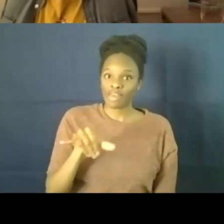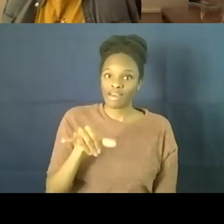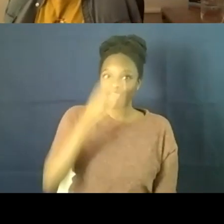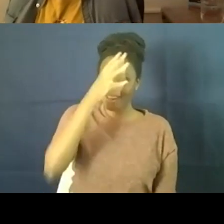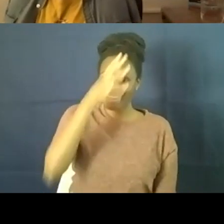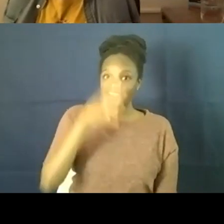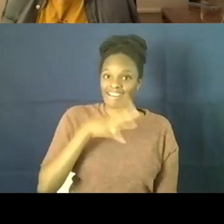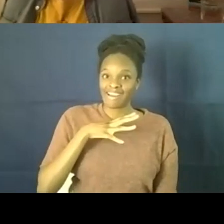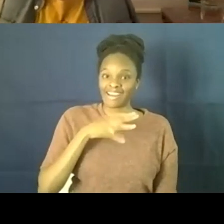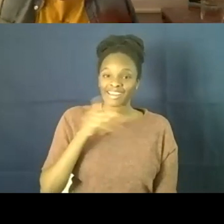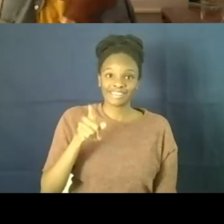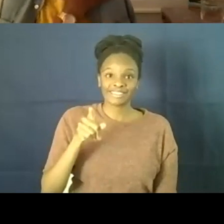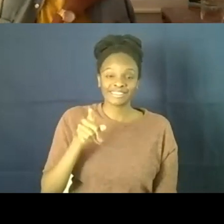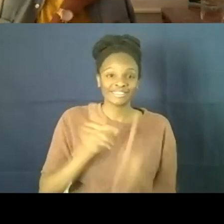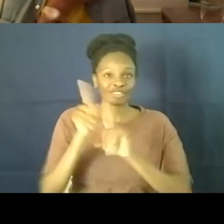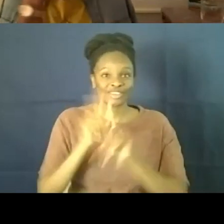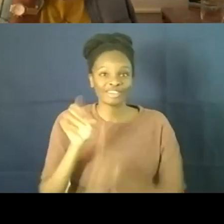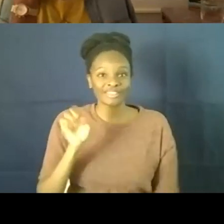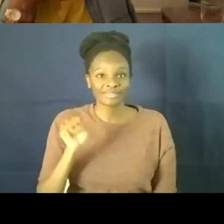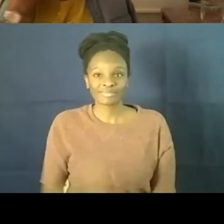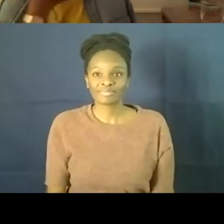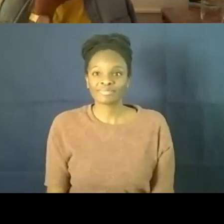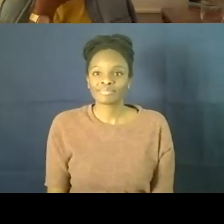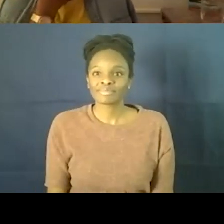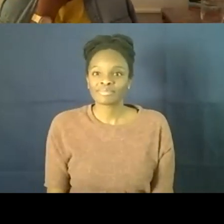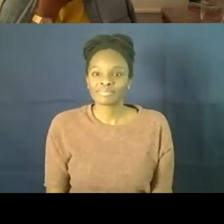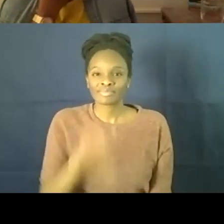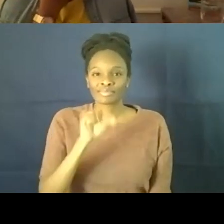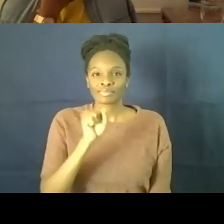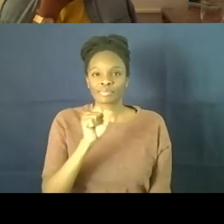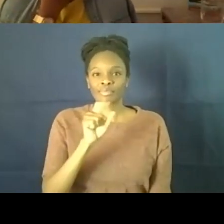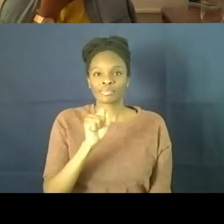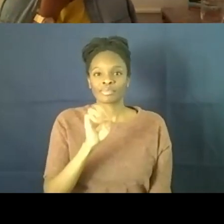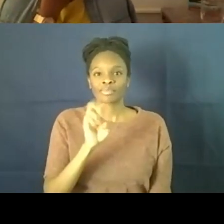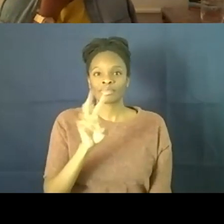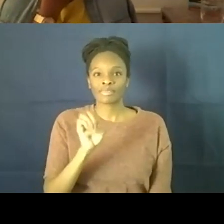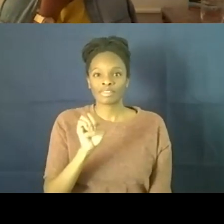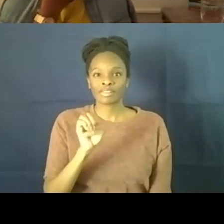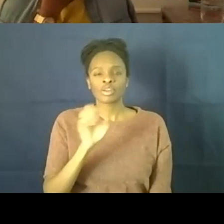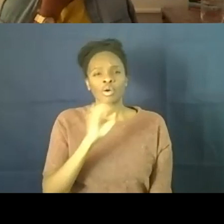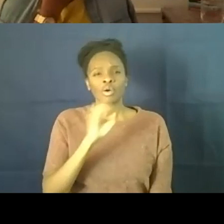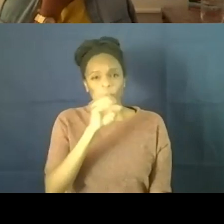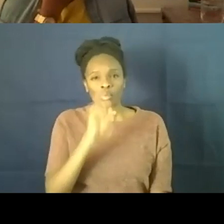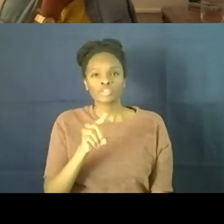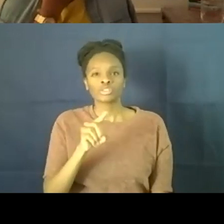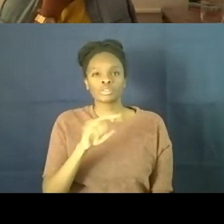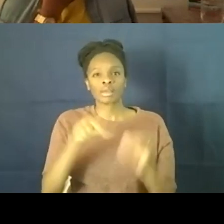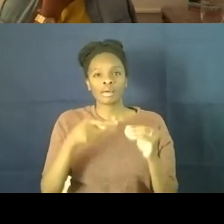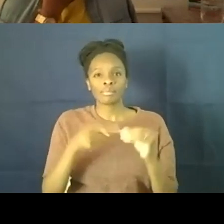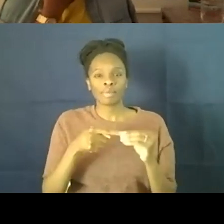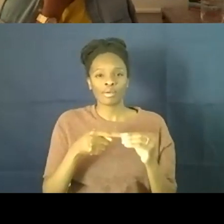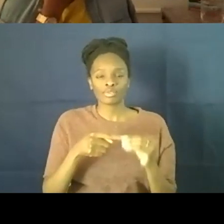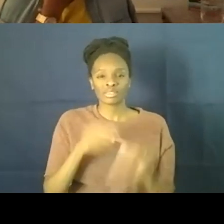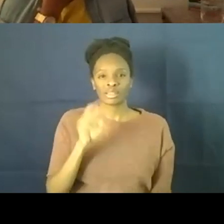star. Right. And to tie this back into your question about masculinity and like the way we critique it,